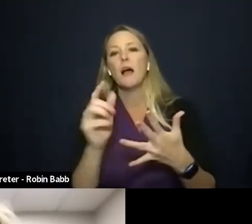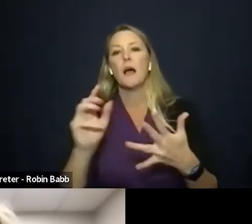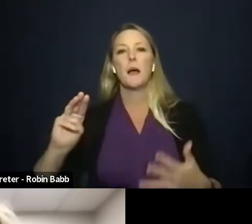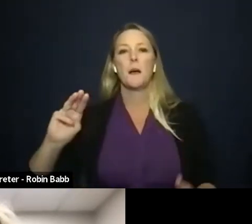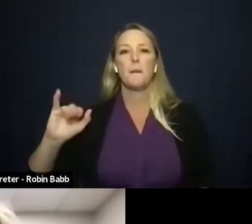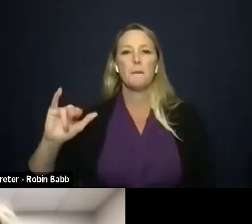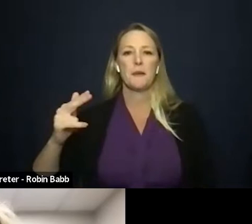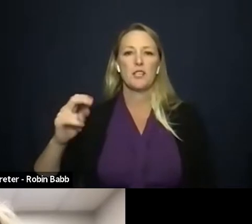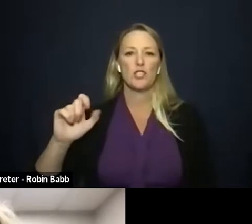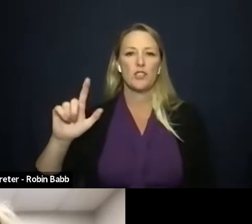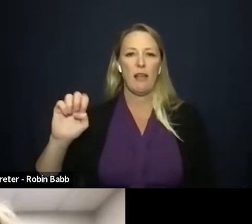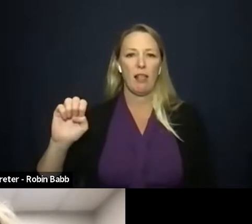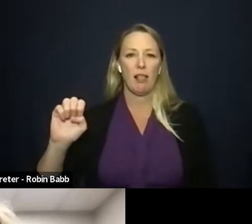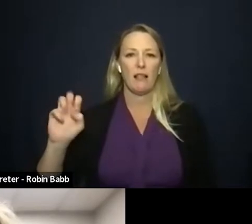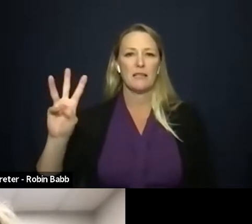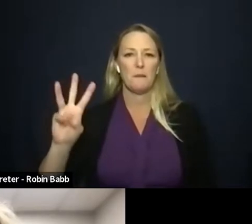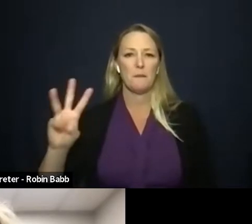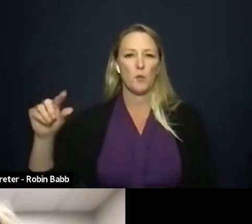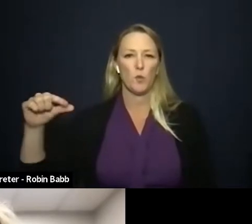wq